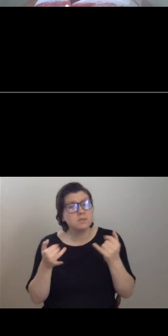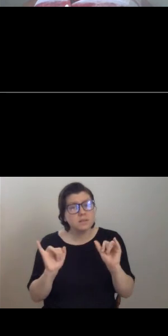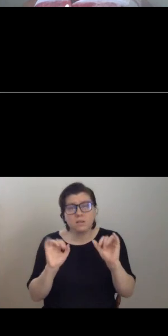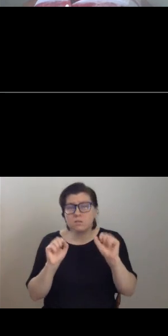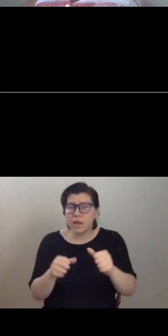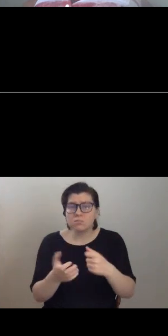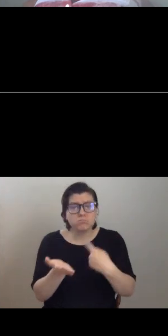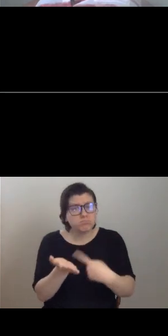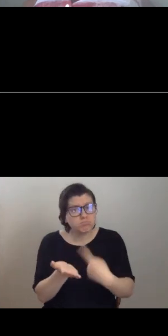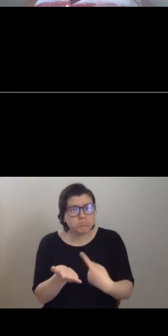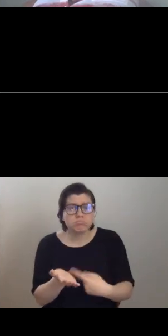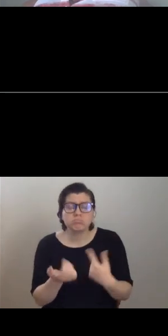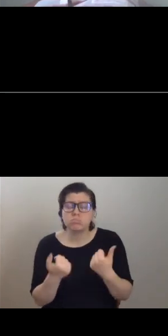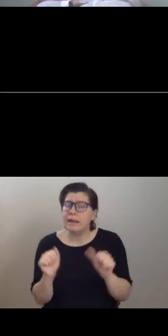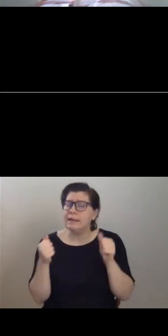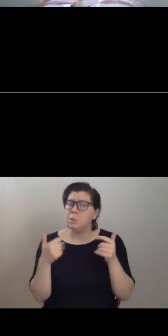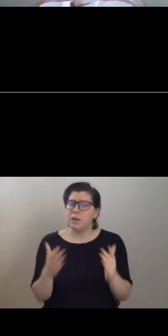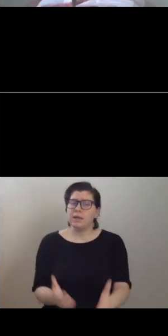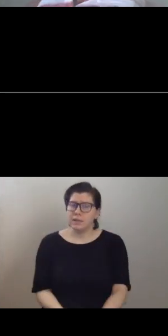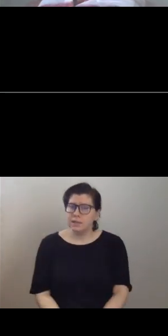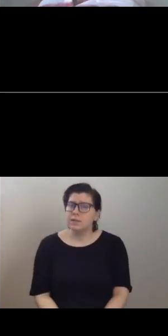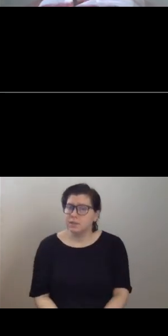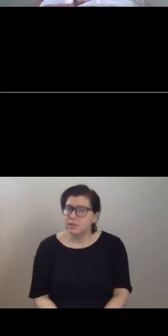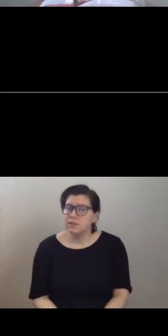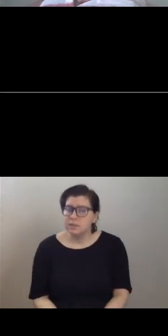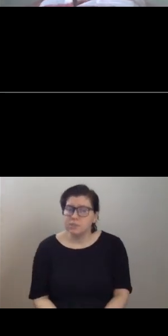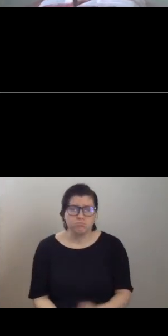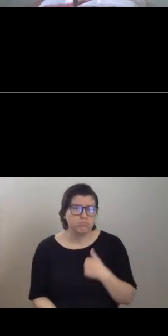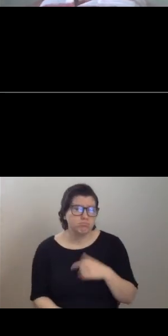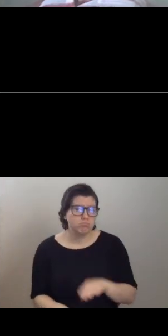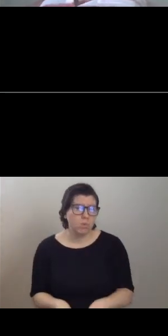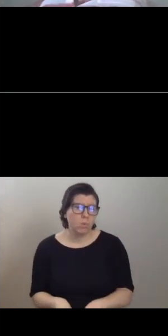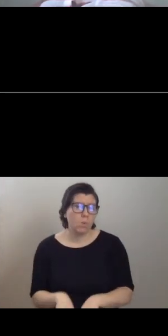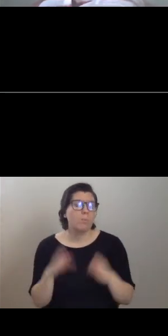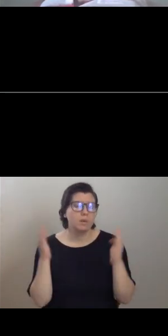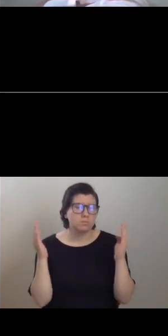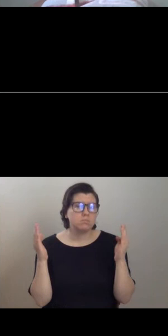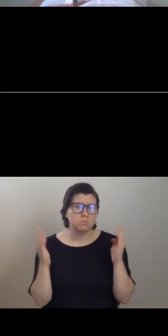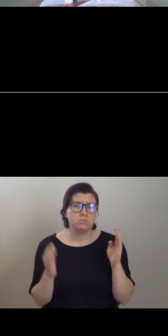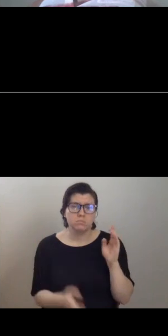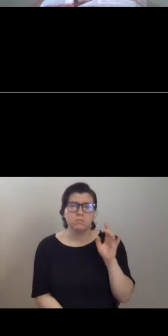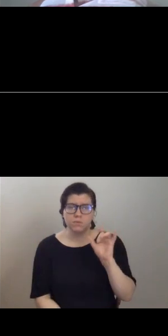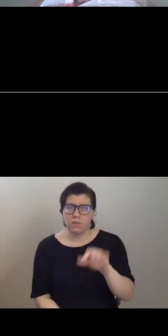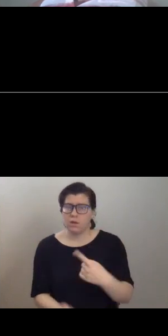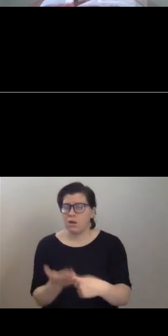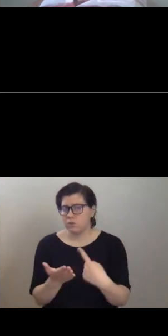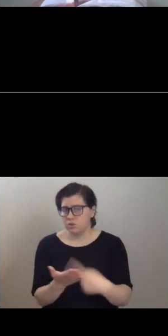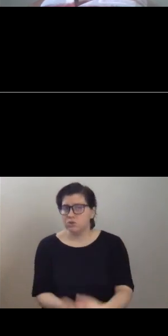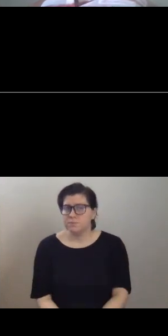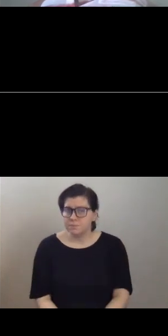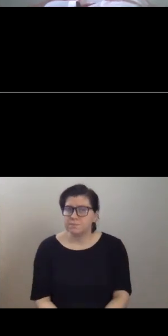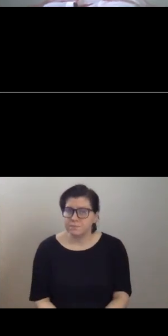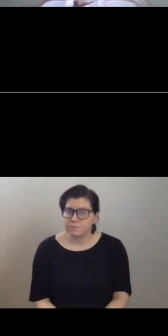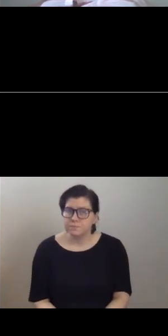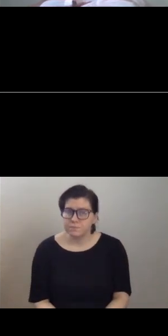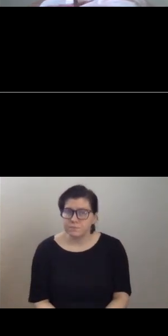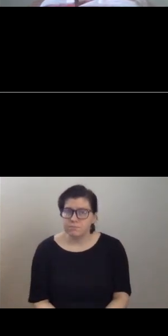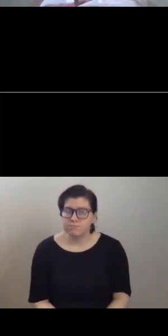conversations, and any way people can do that, I'm open to having those conversations and